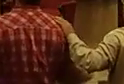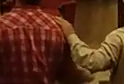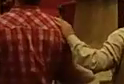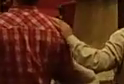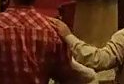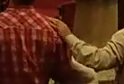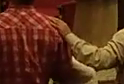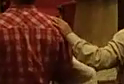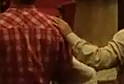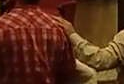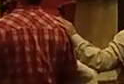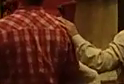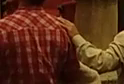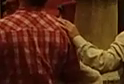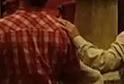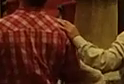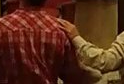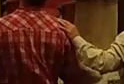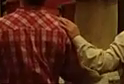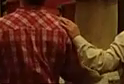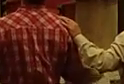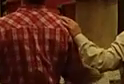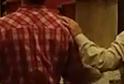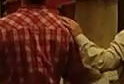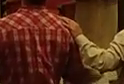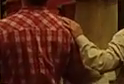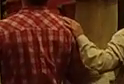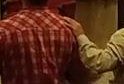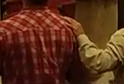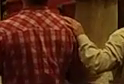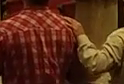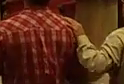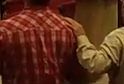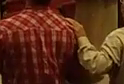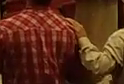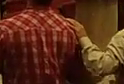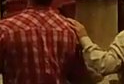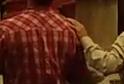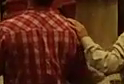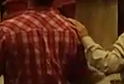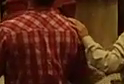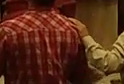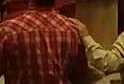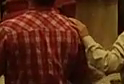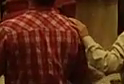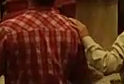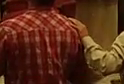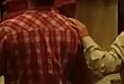Jesus. Oh.